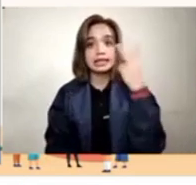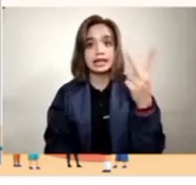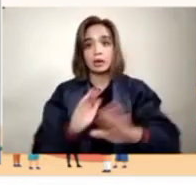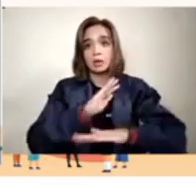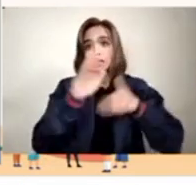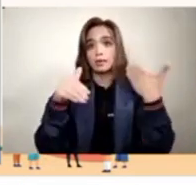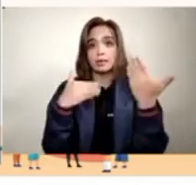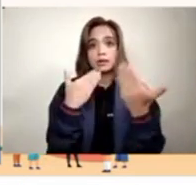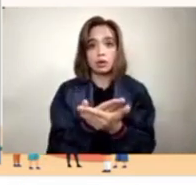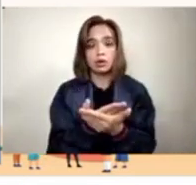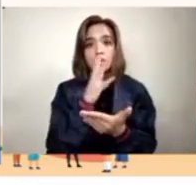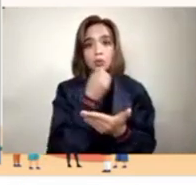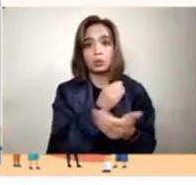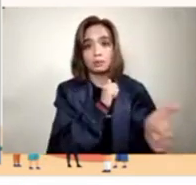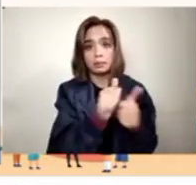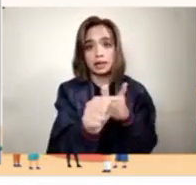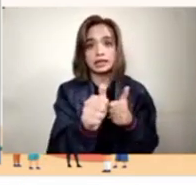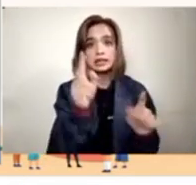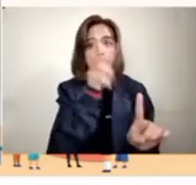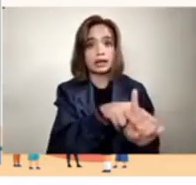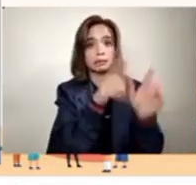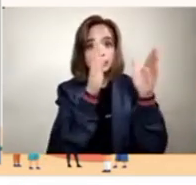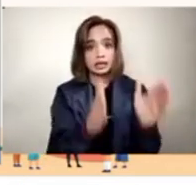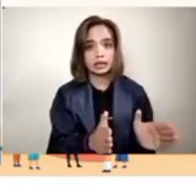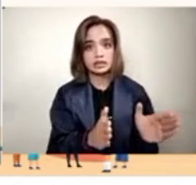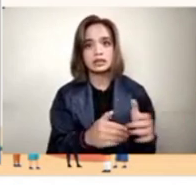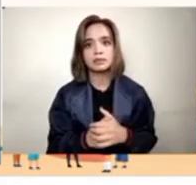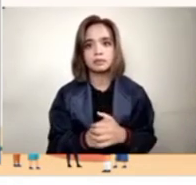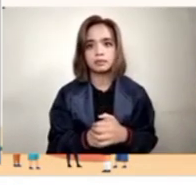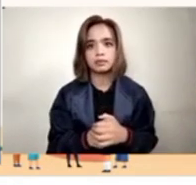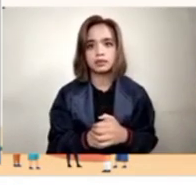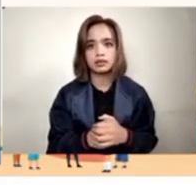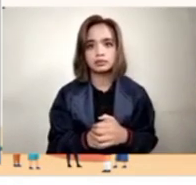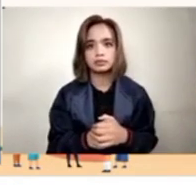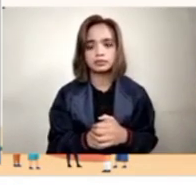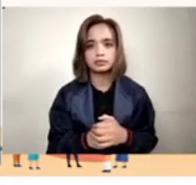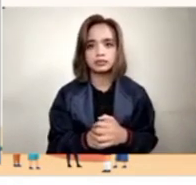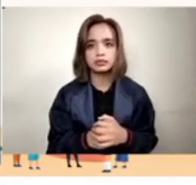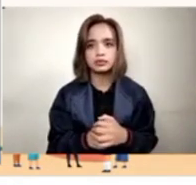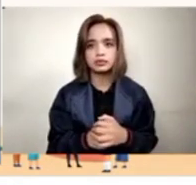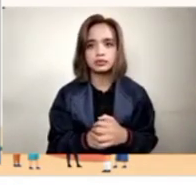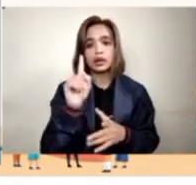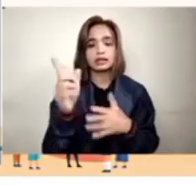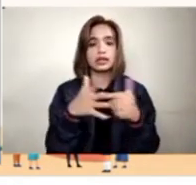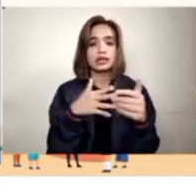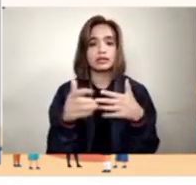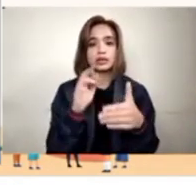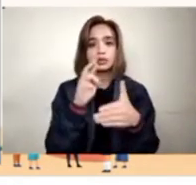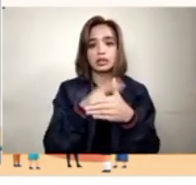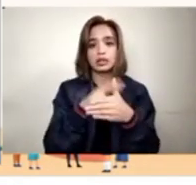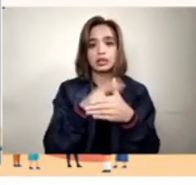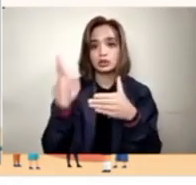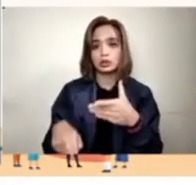see here, all qualified applicants who have been ranked shall be provided with the result